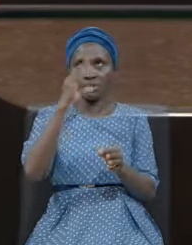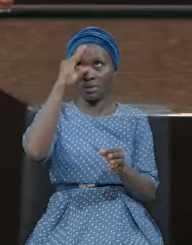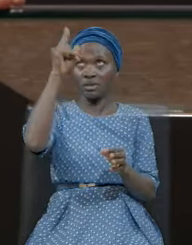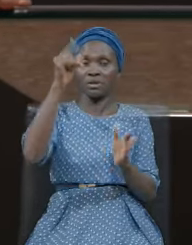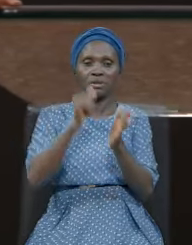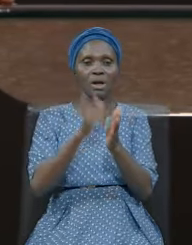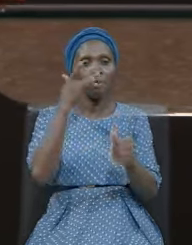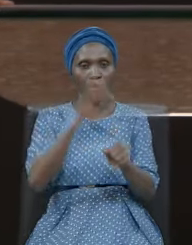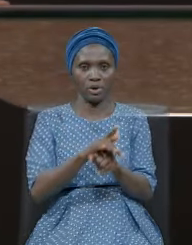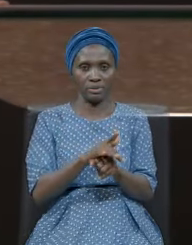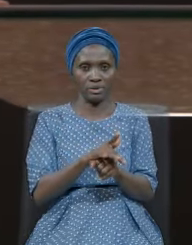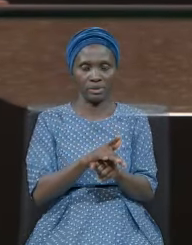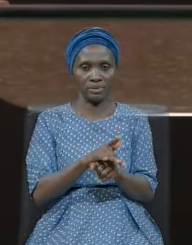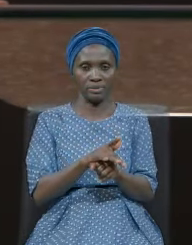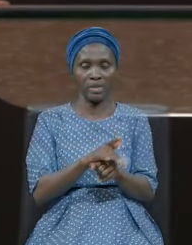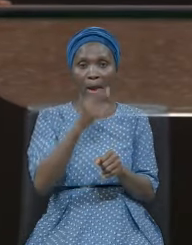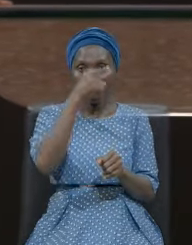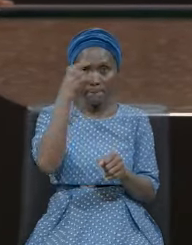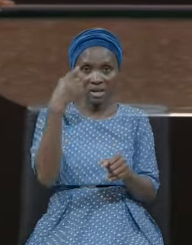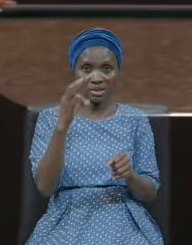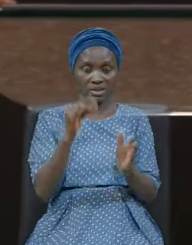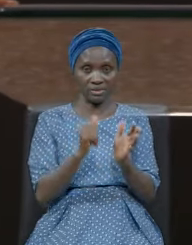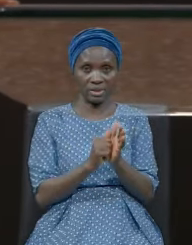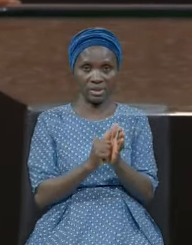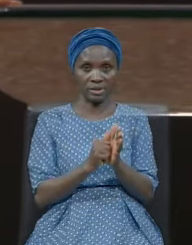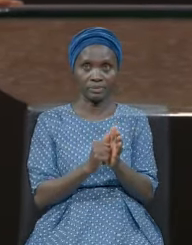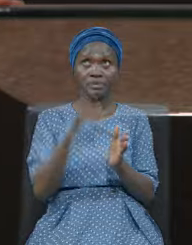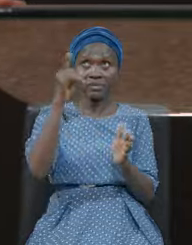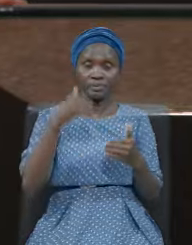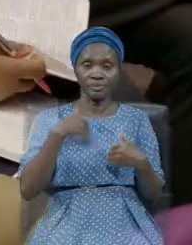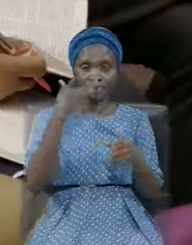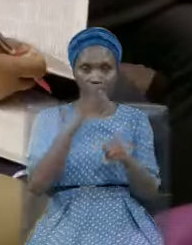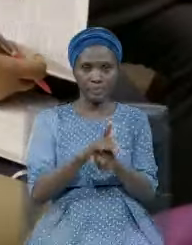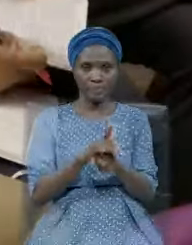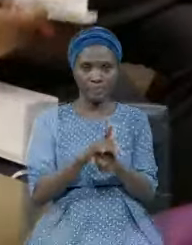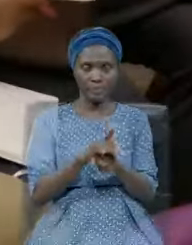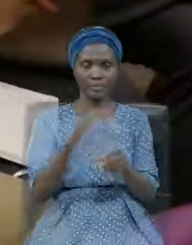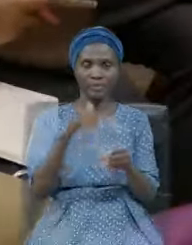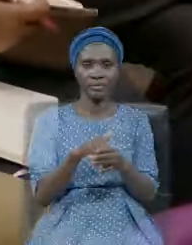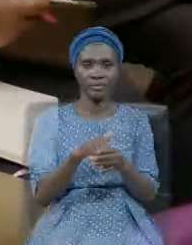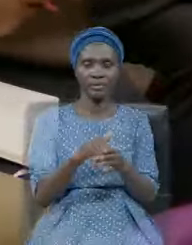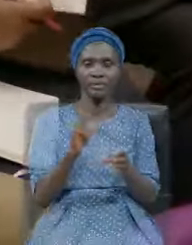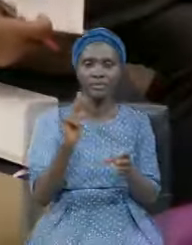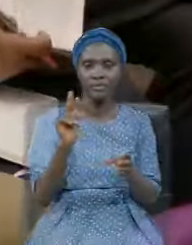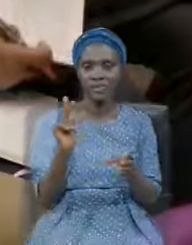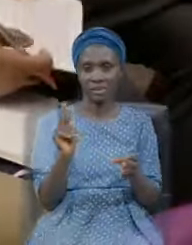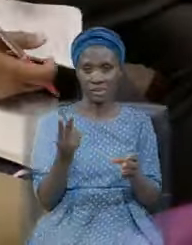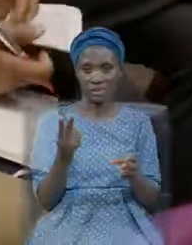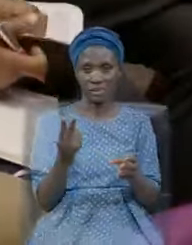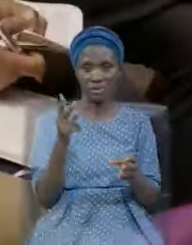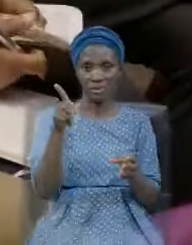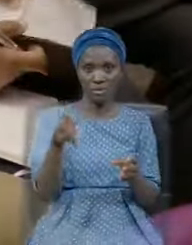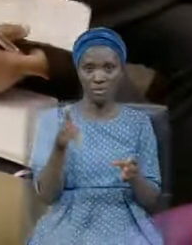and because of that, he has promised. Second Peter chapter 1, reading